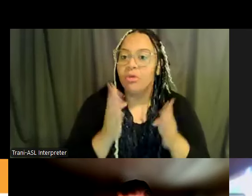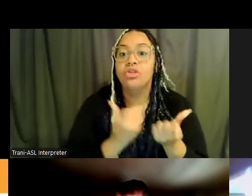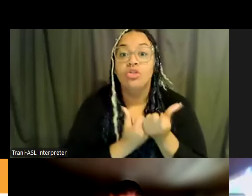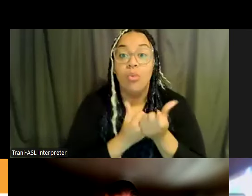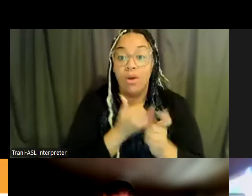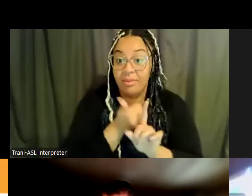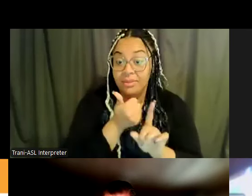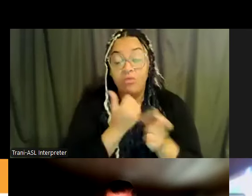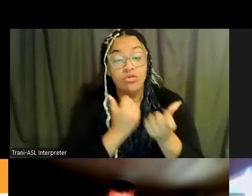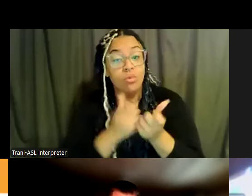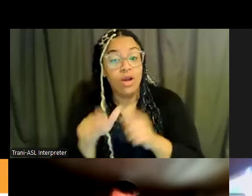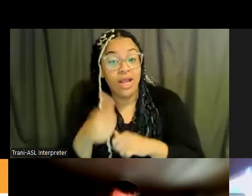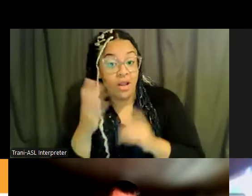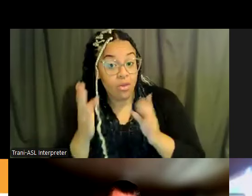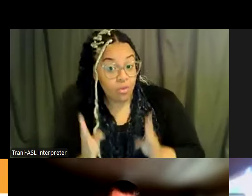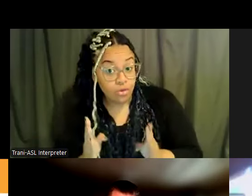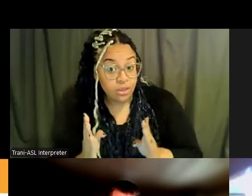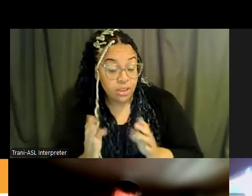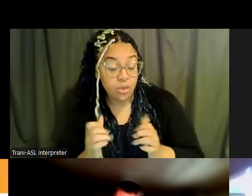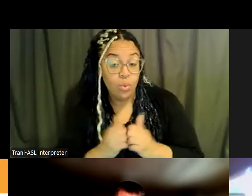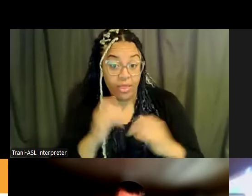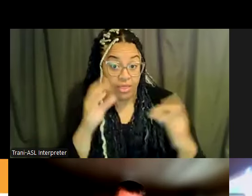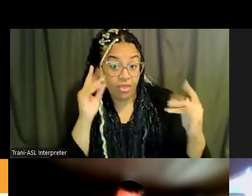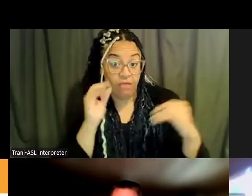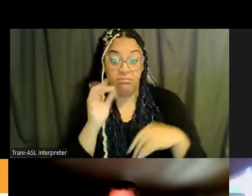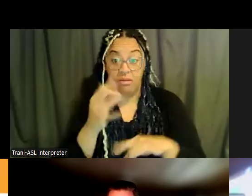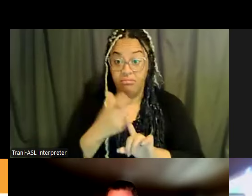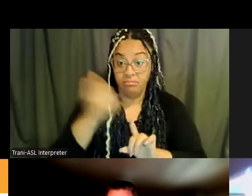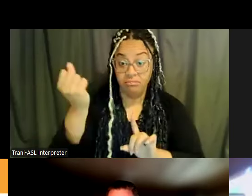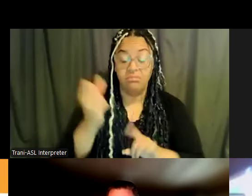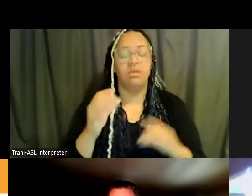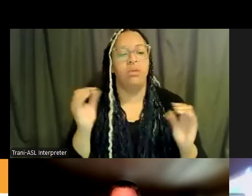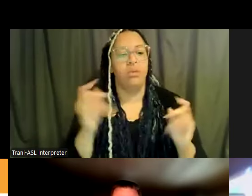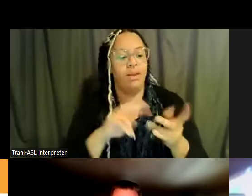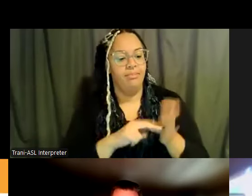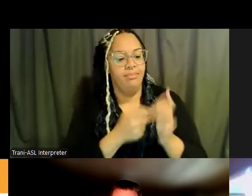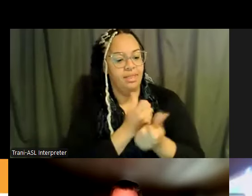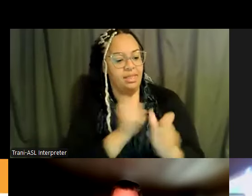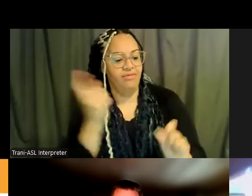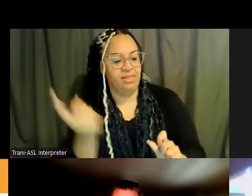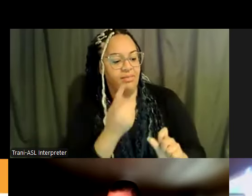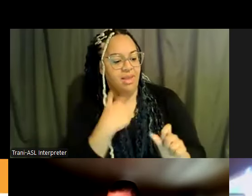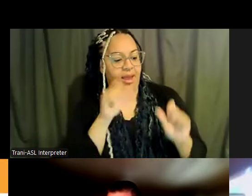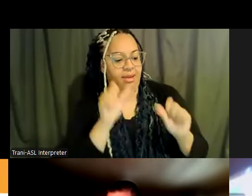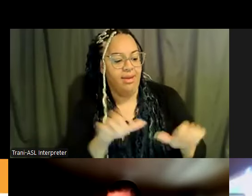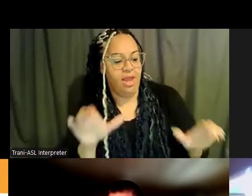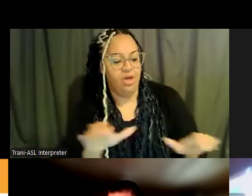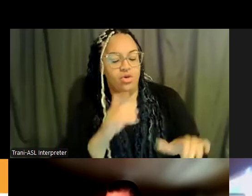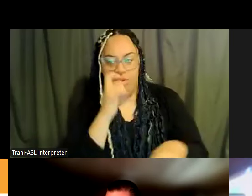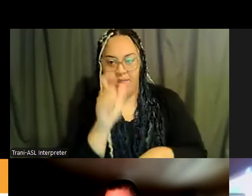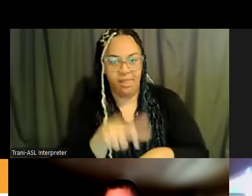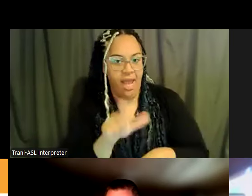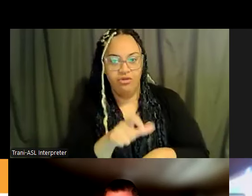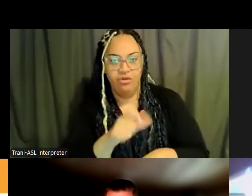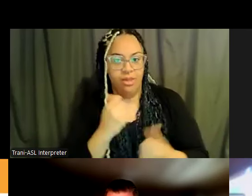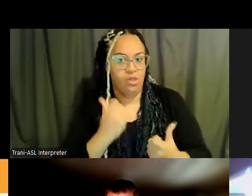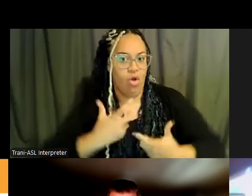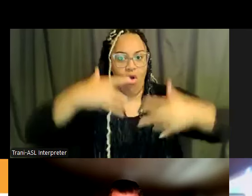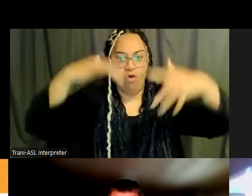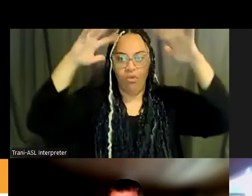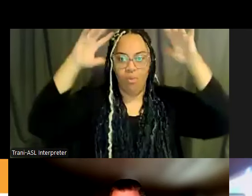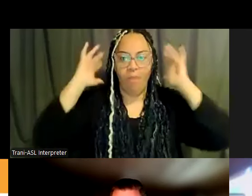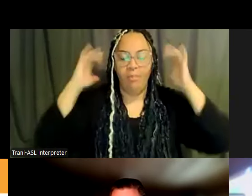themselves, supporting somebody else with these thoughts to say, okay, mean safety is something that I can do. It doesn't have to be this overwhelming,